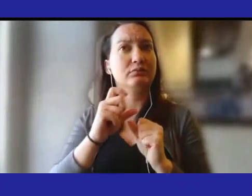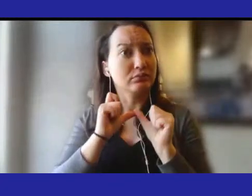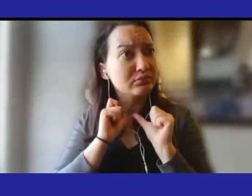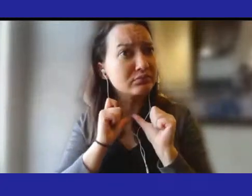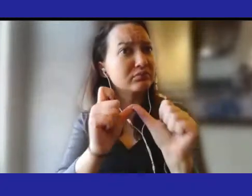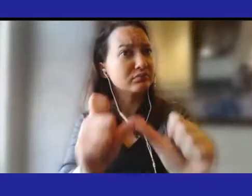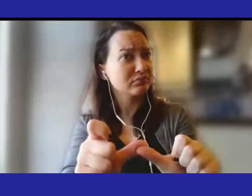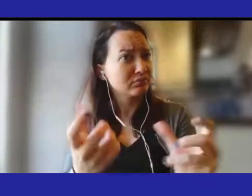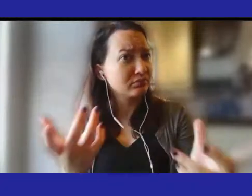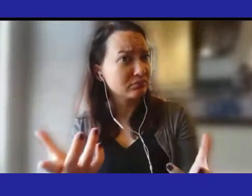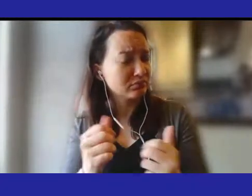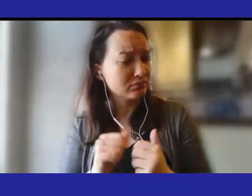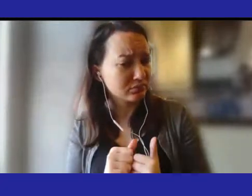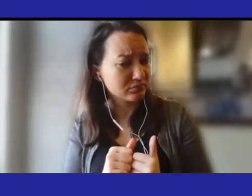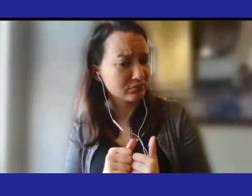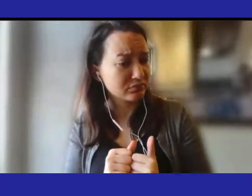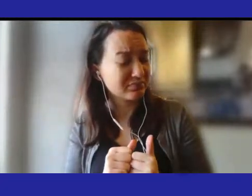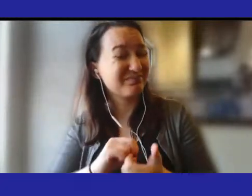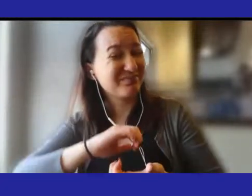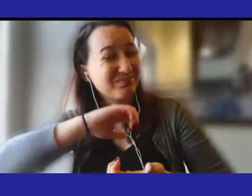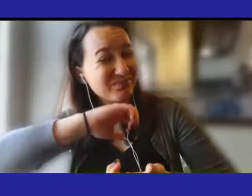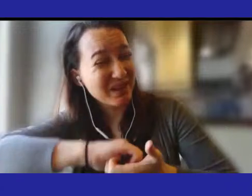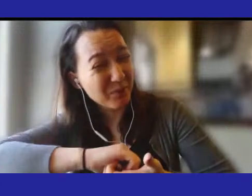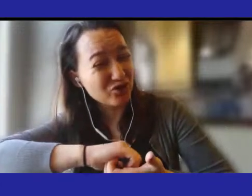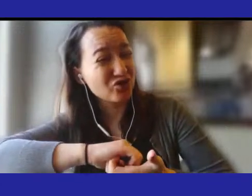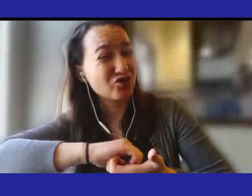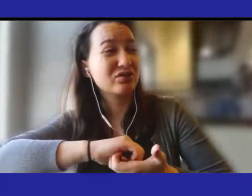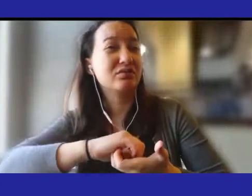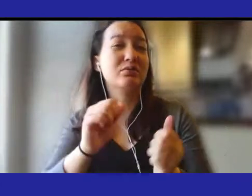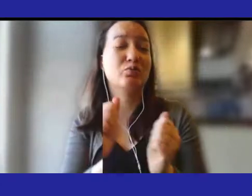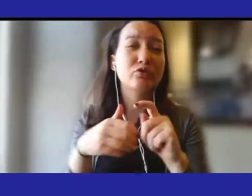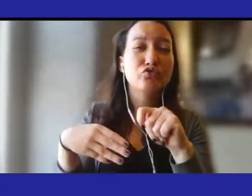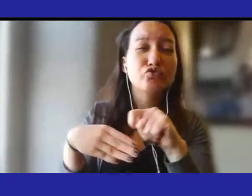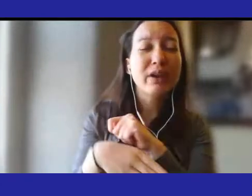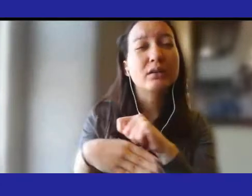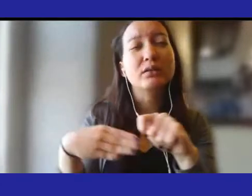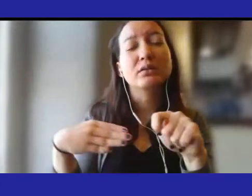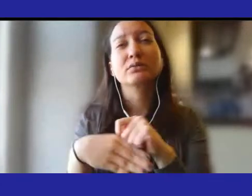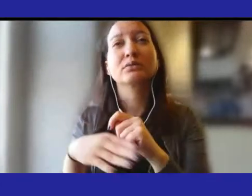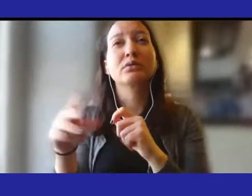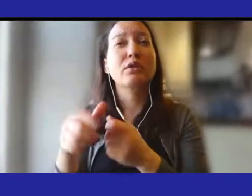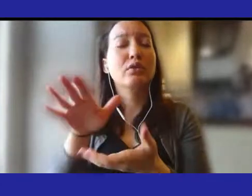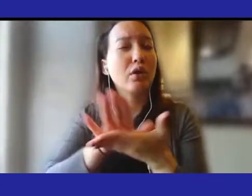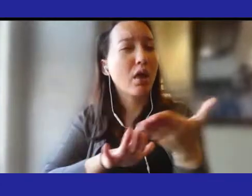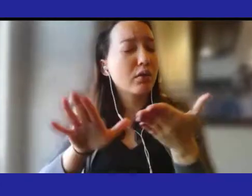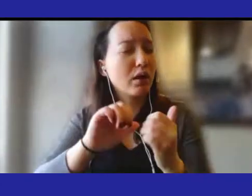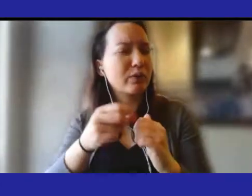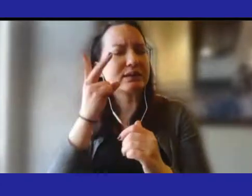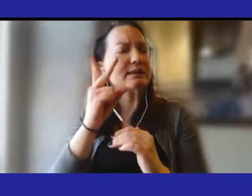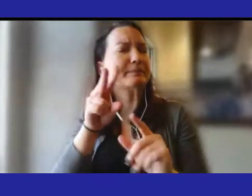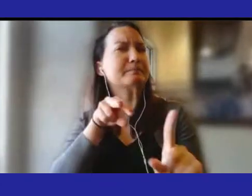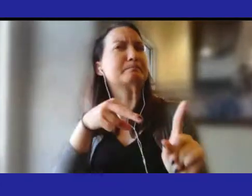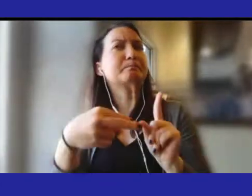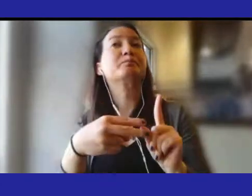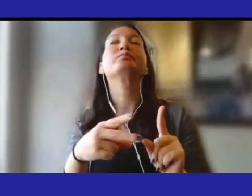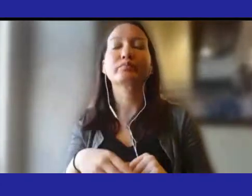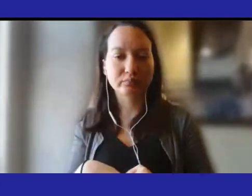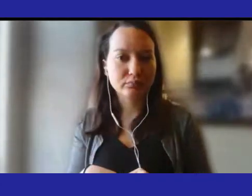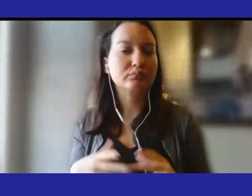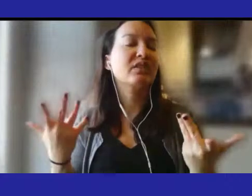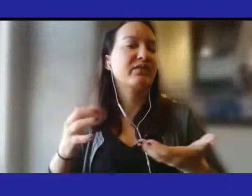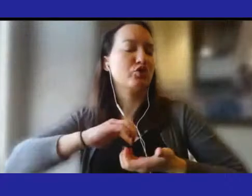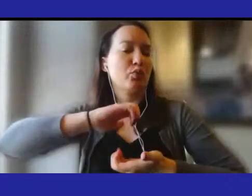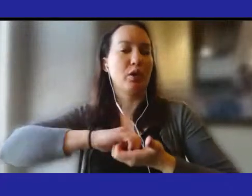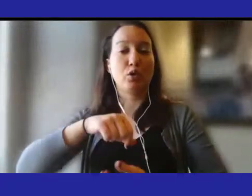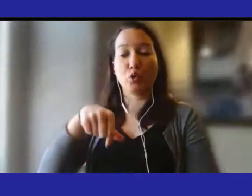done, collaboratively with some of the training institutions and so on? How do you see all that going? So we have been making a partnership with CUNY in